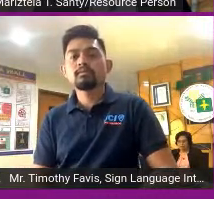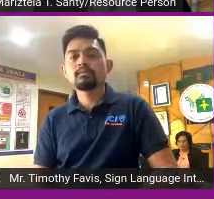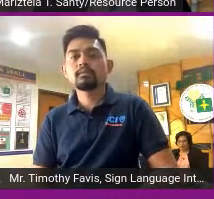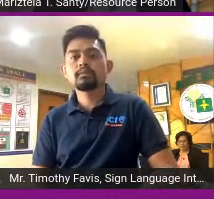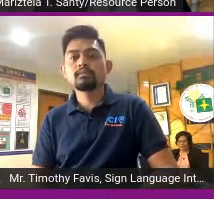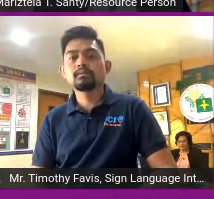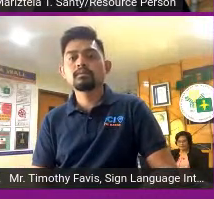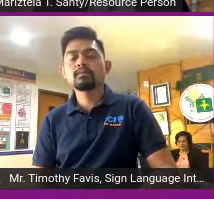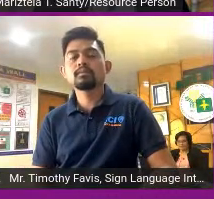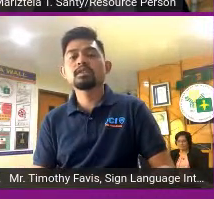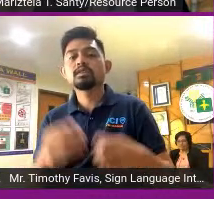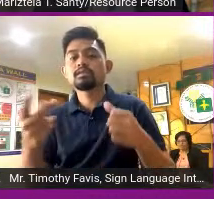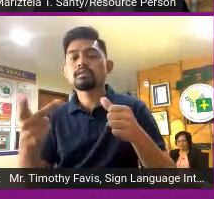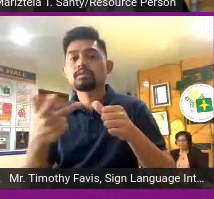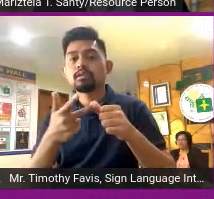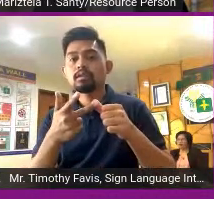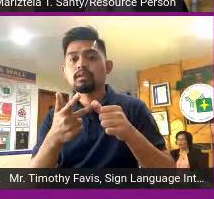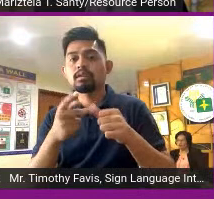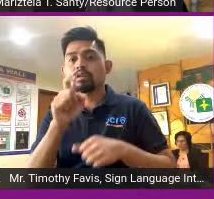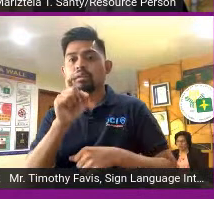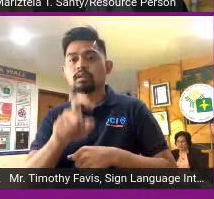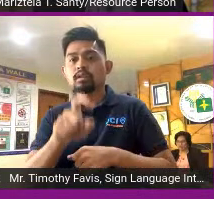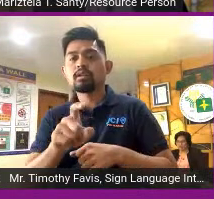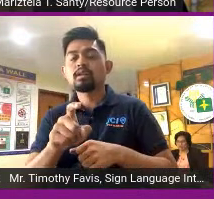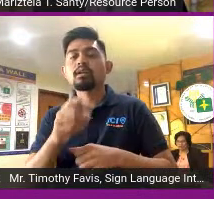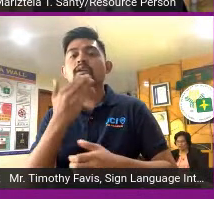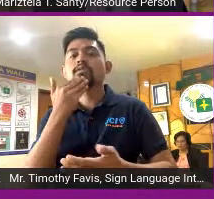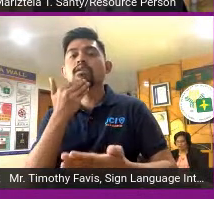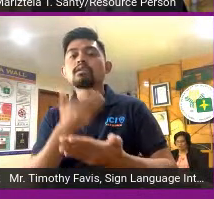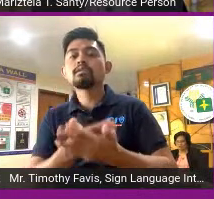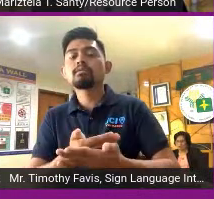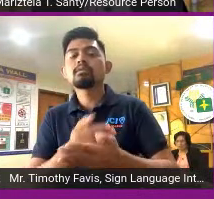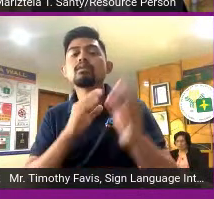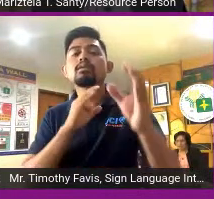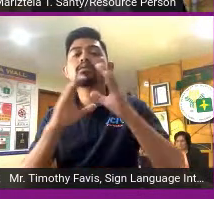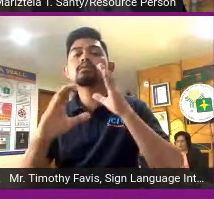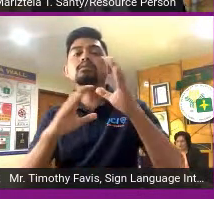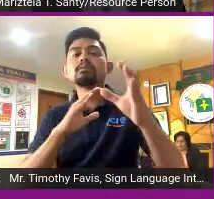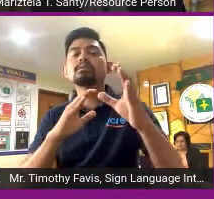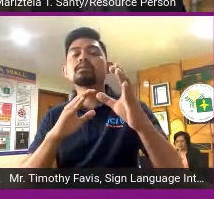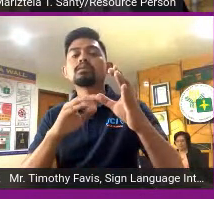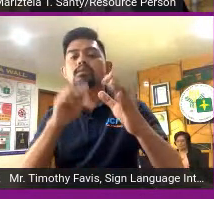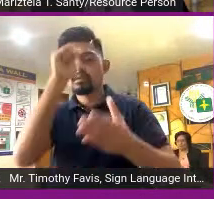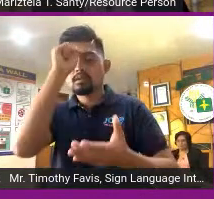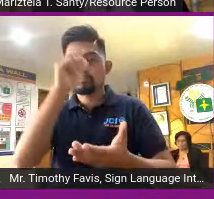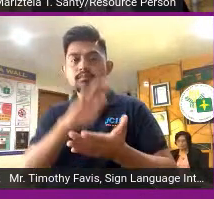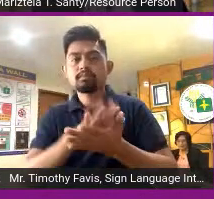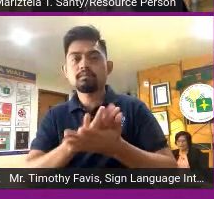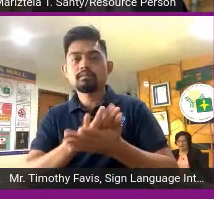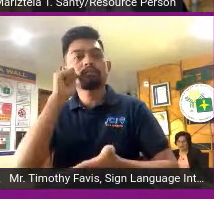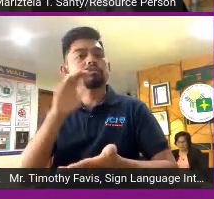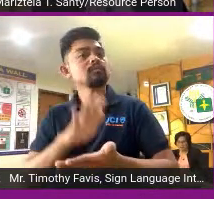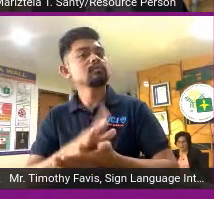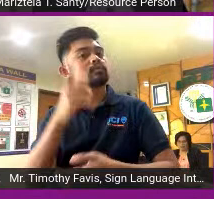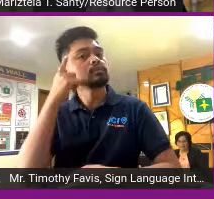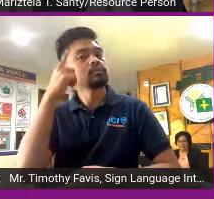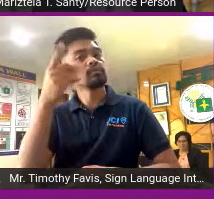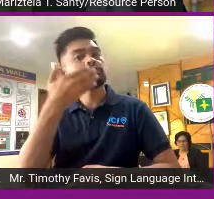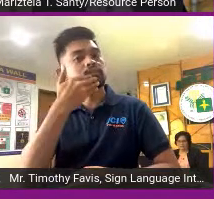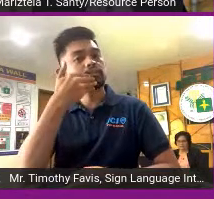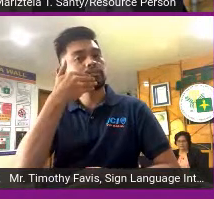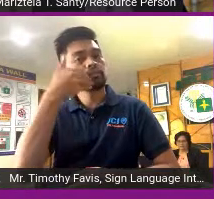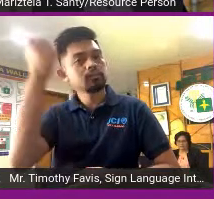Then we have to undertake effective communication between spouses for better